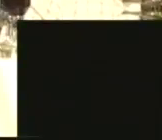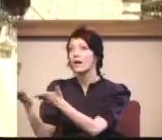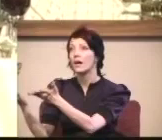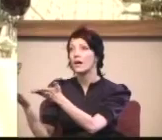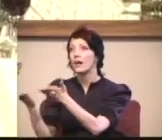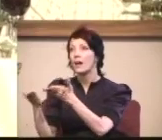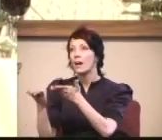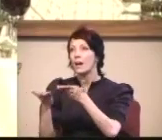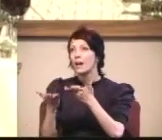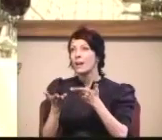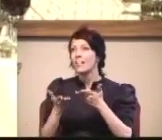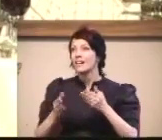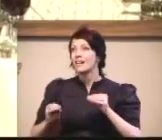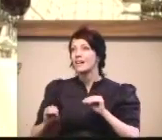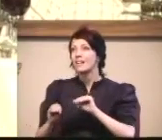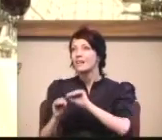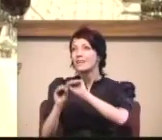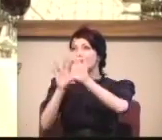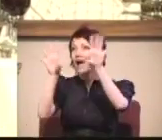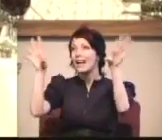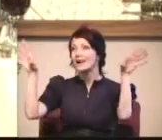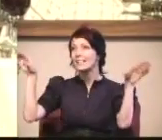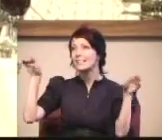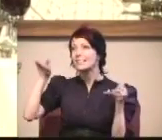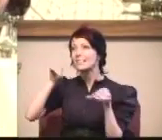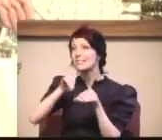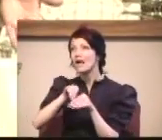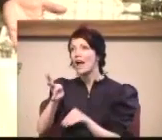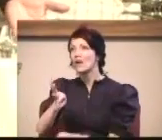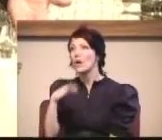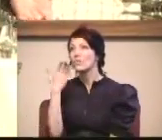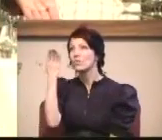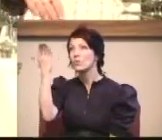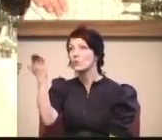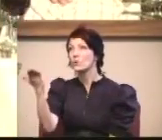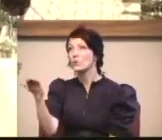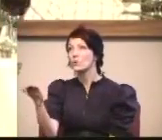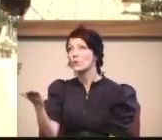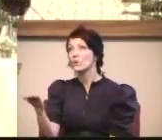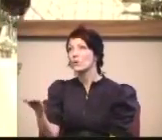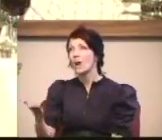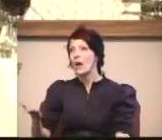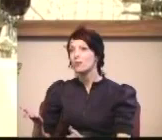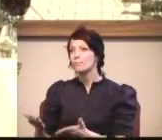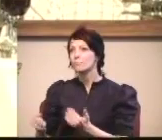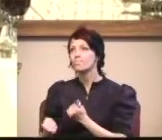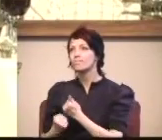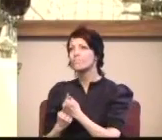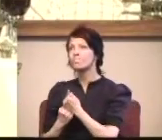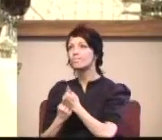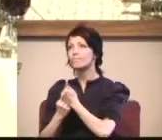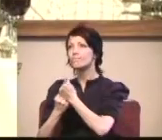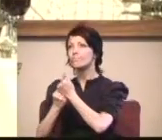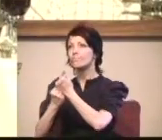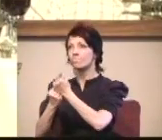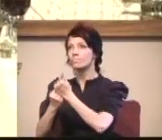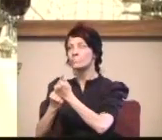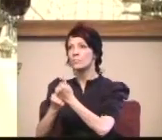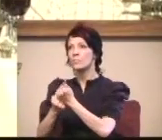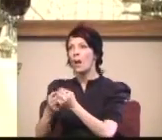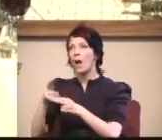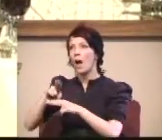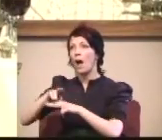life inside of you. I'll bear you up on